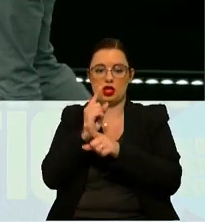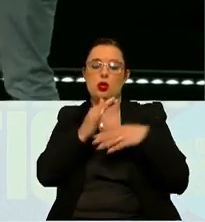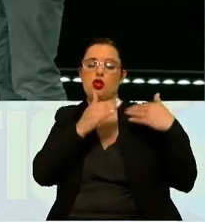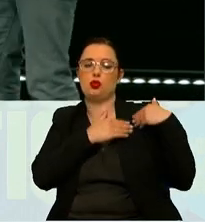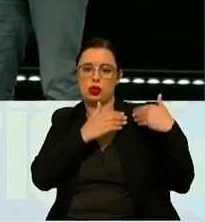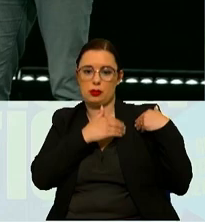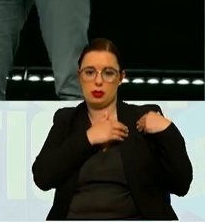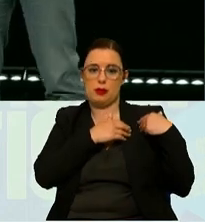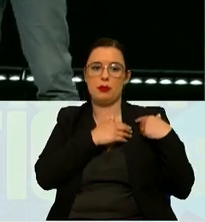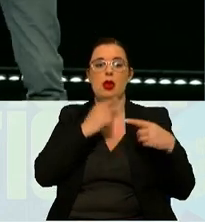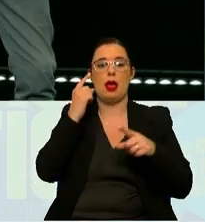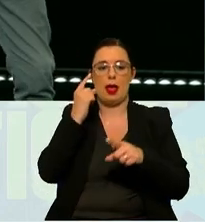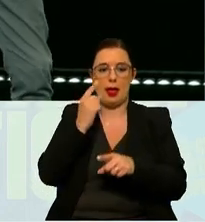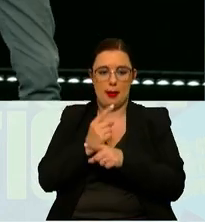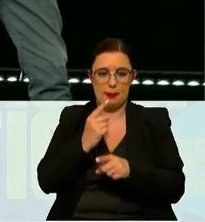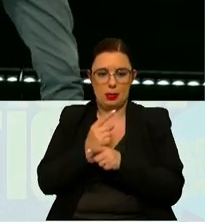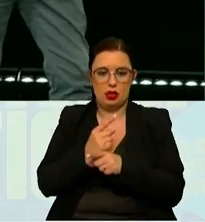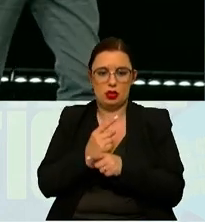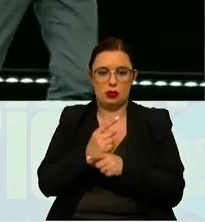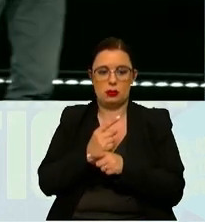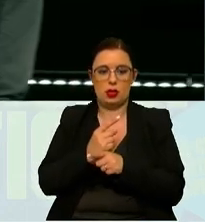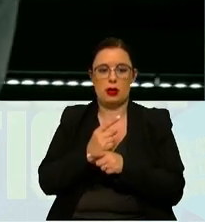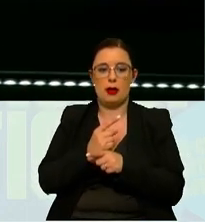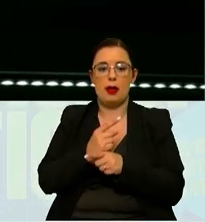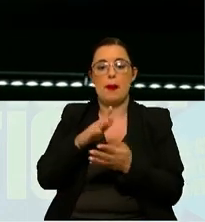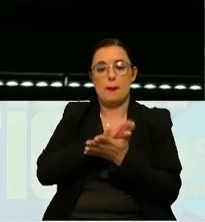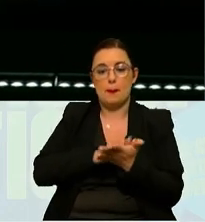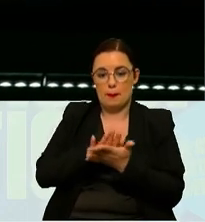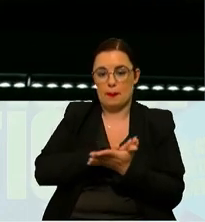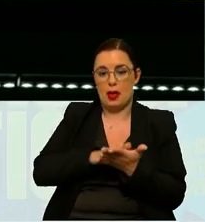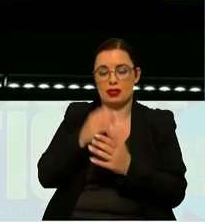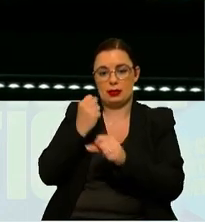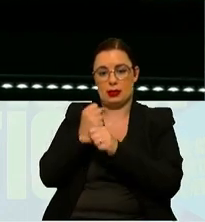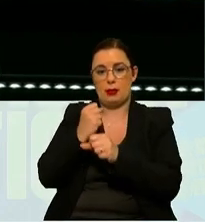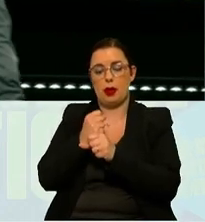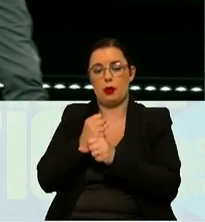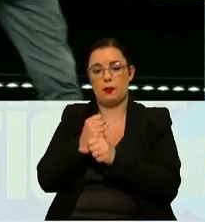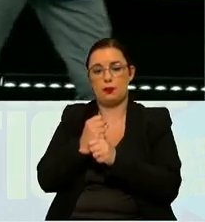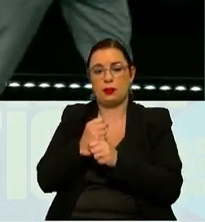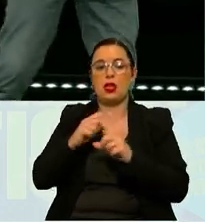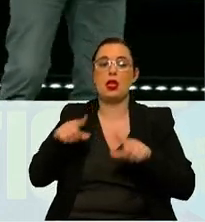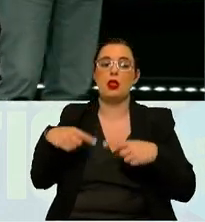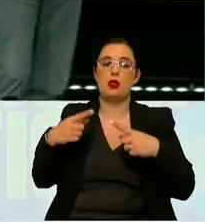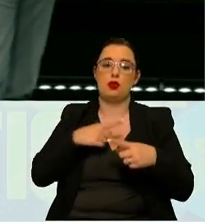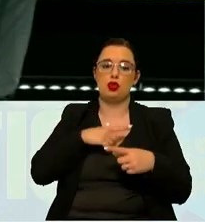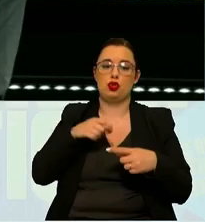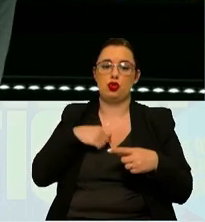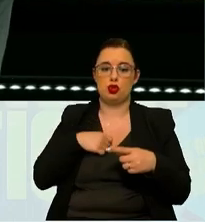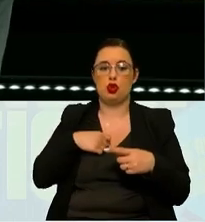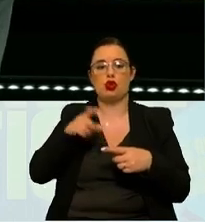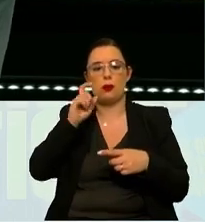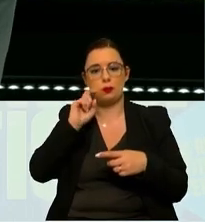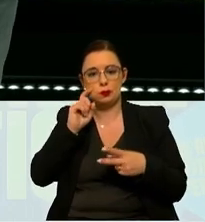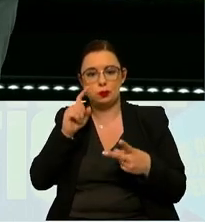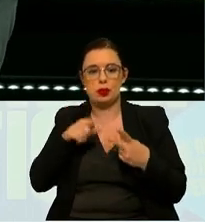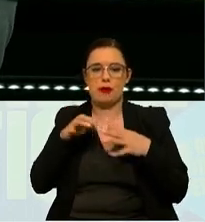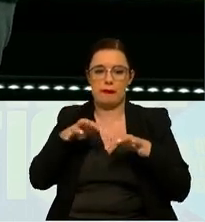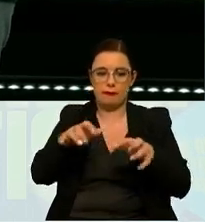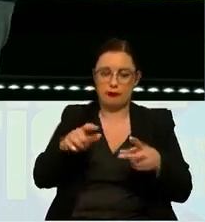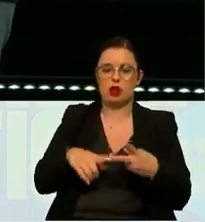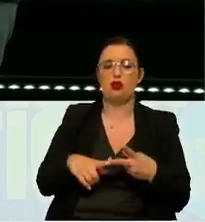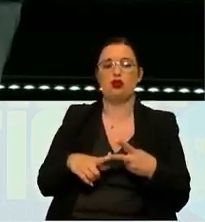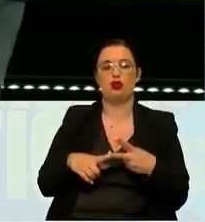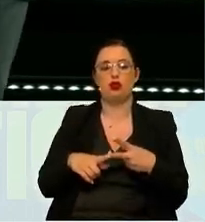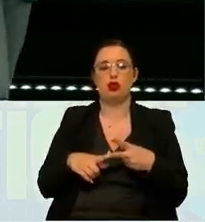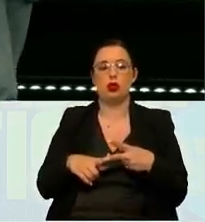research, in the same grounded, factual-based of working that we have been infusing to prevent bias, to make sure that we are